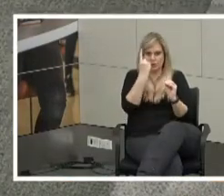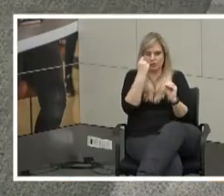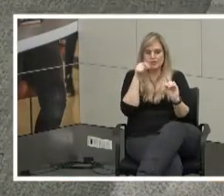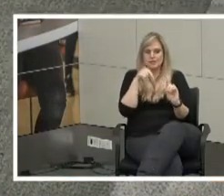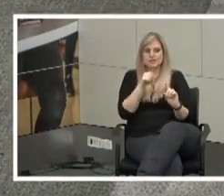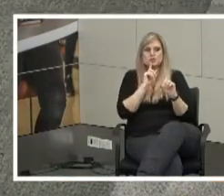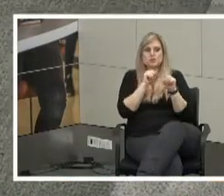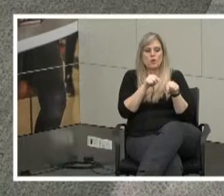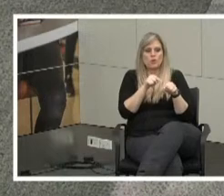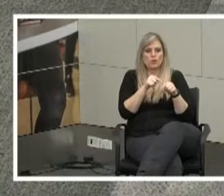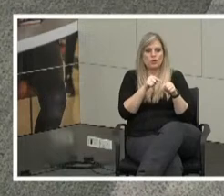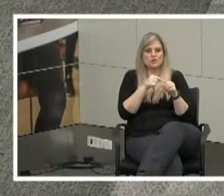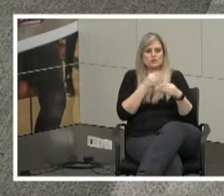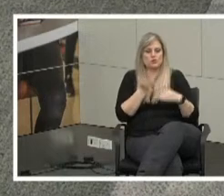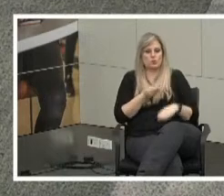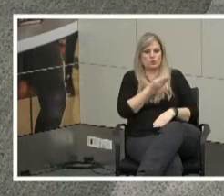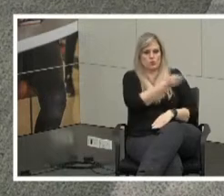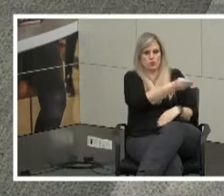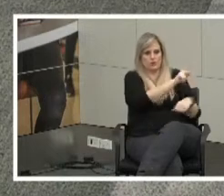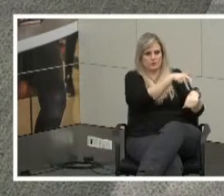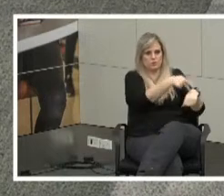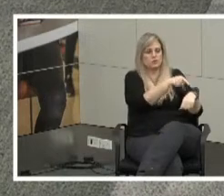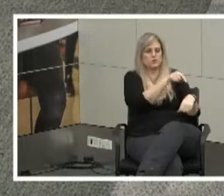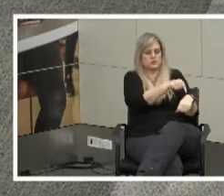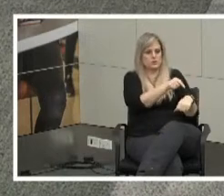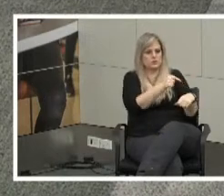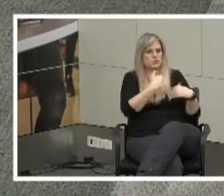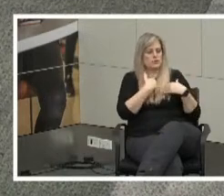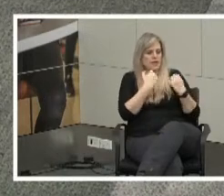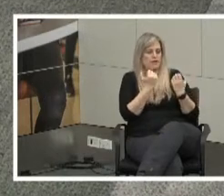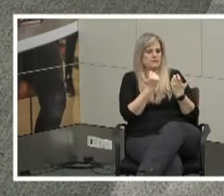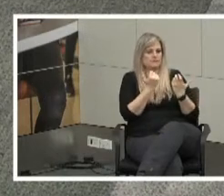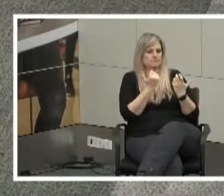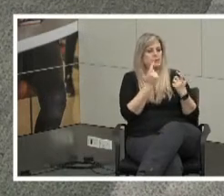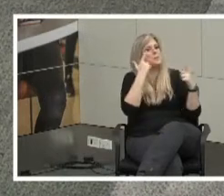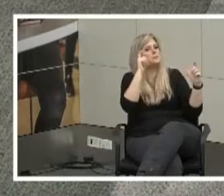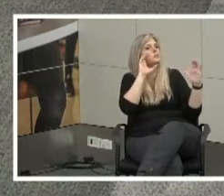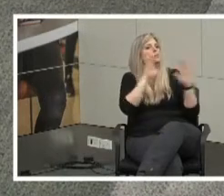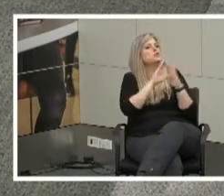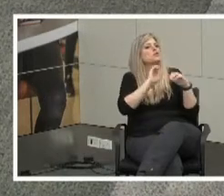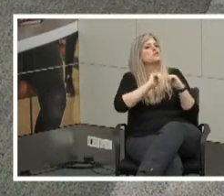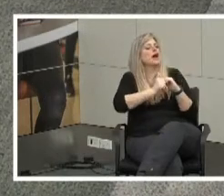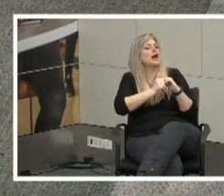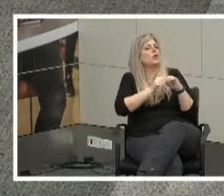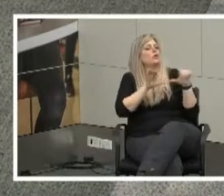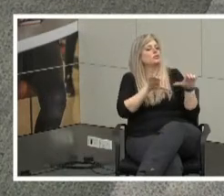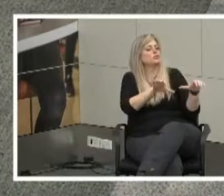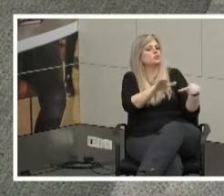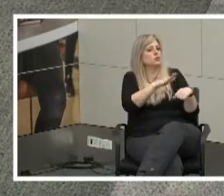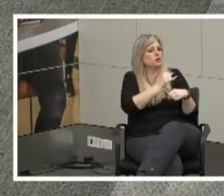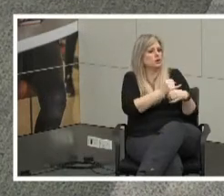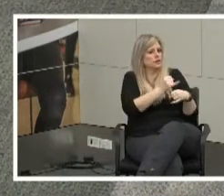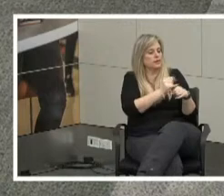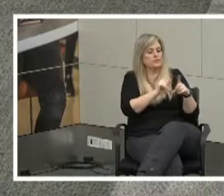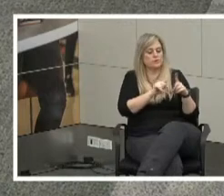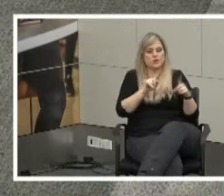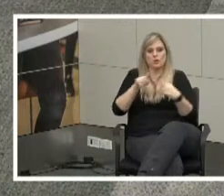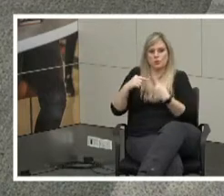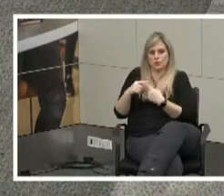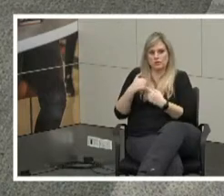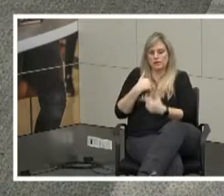reports went to principles just to give them an overview of how they're doing on the campus but when um